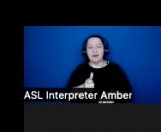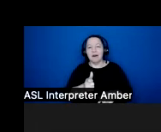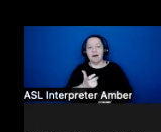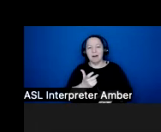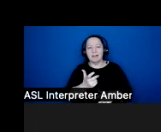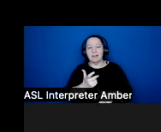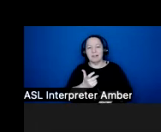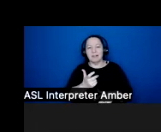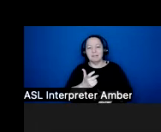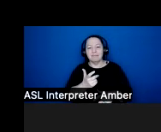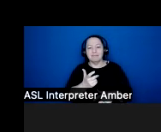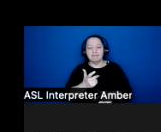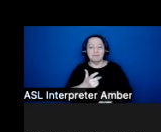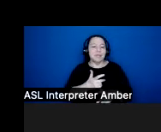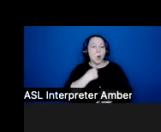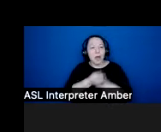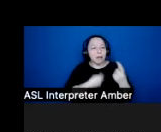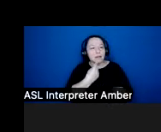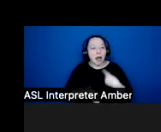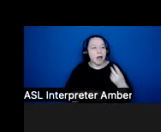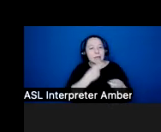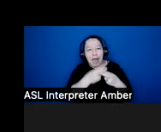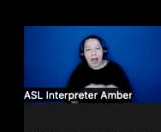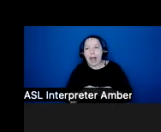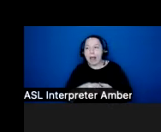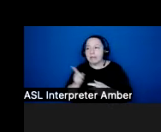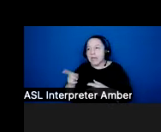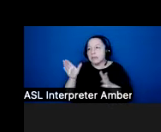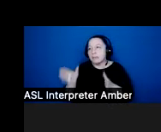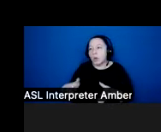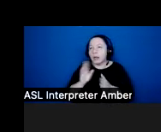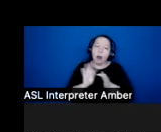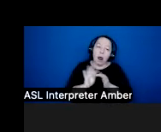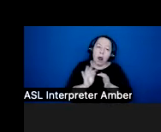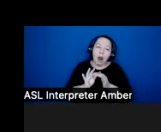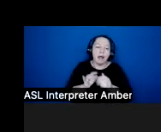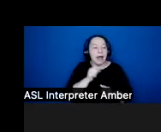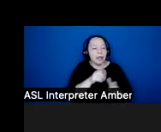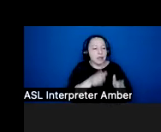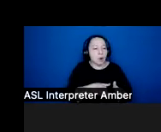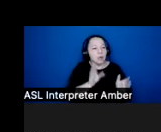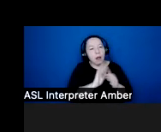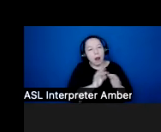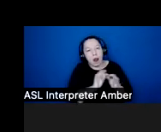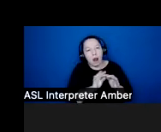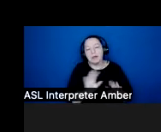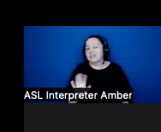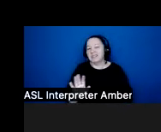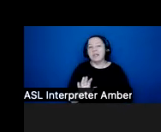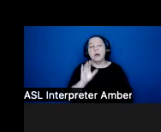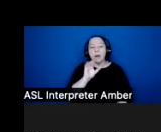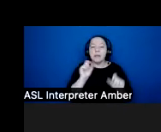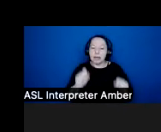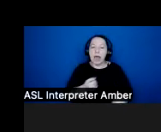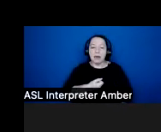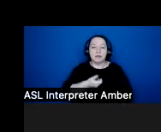dump the stuff that they carry every day. So I just wanted to let you guys